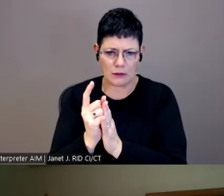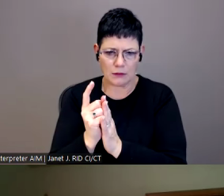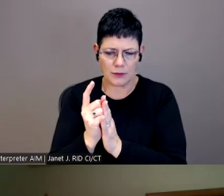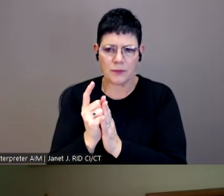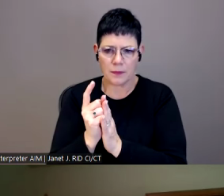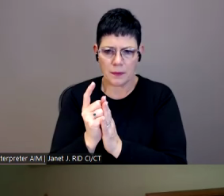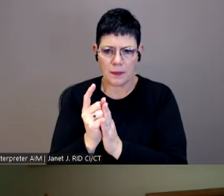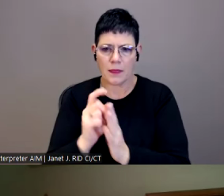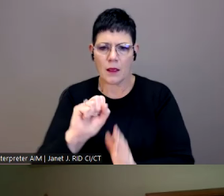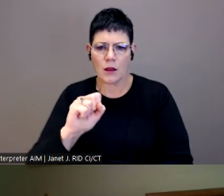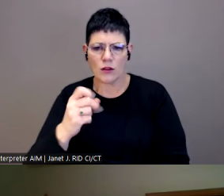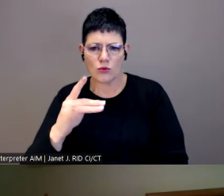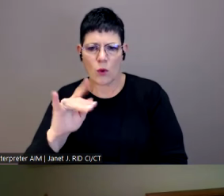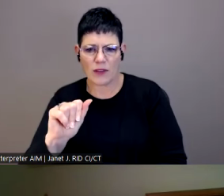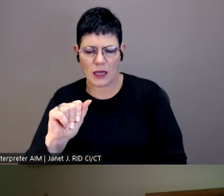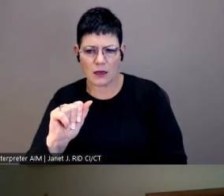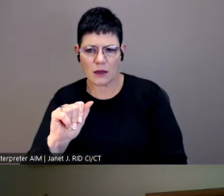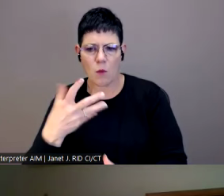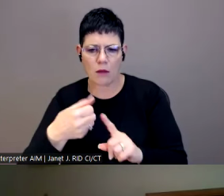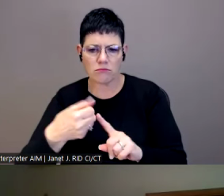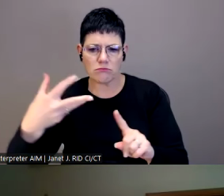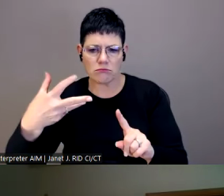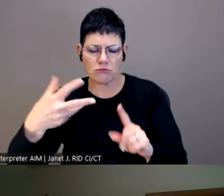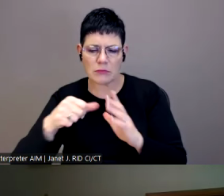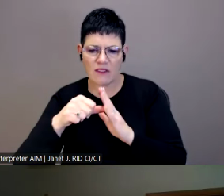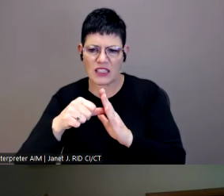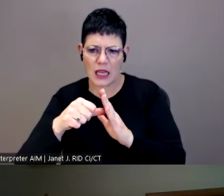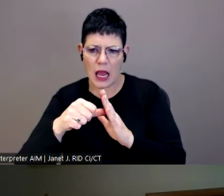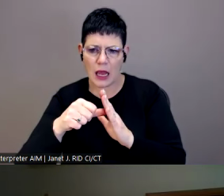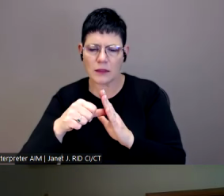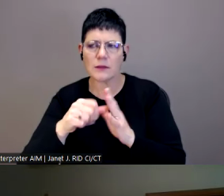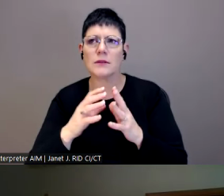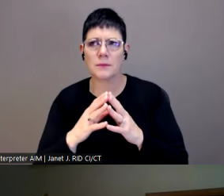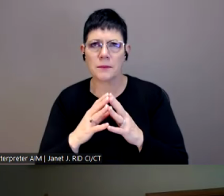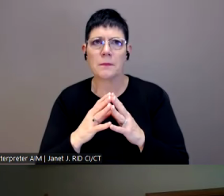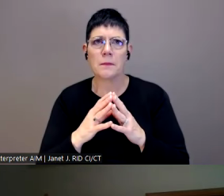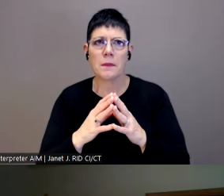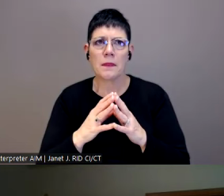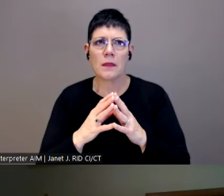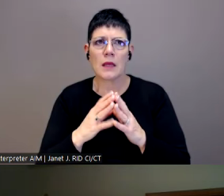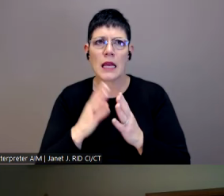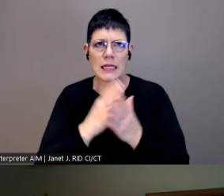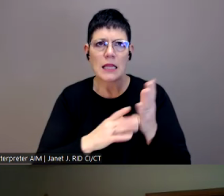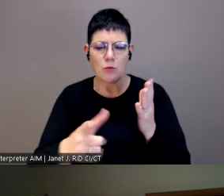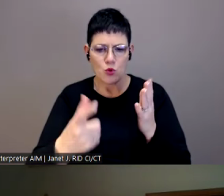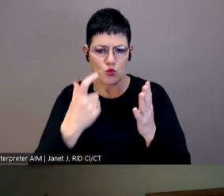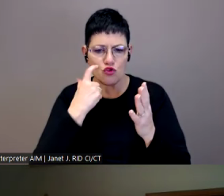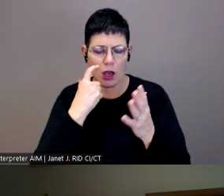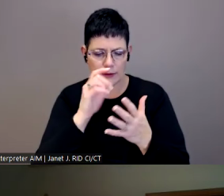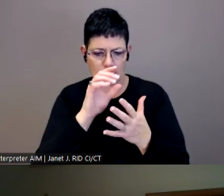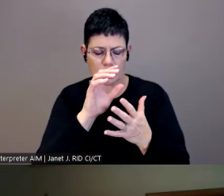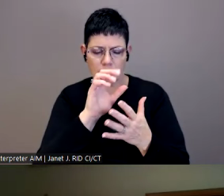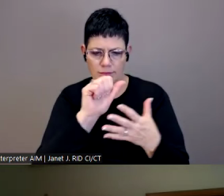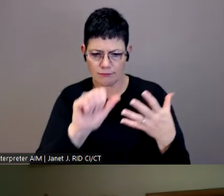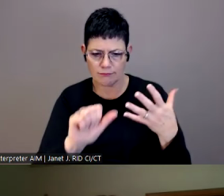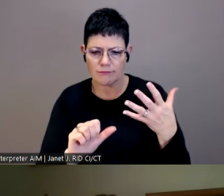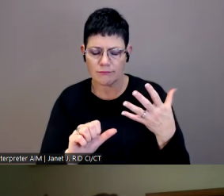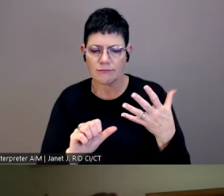want to even just highlight kind of some things you said that I think meld together well, which Keith kind of bringing